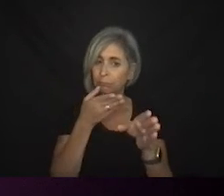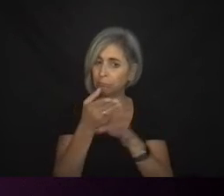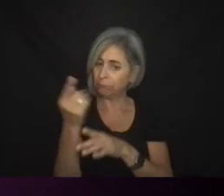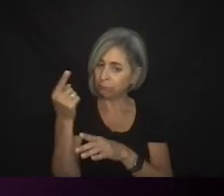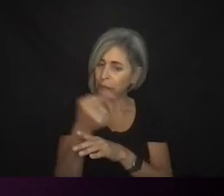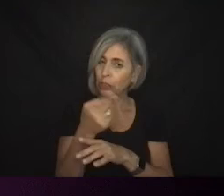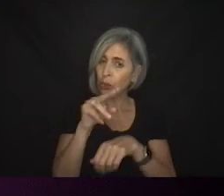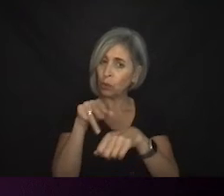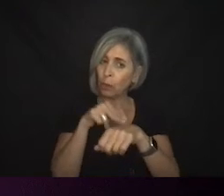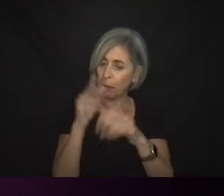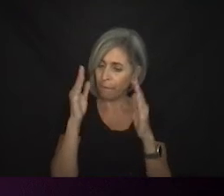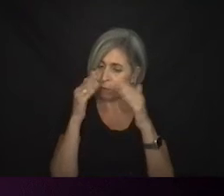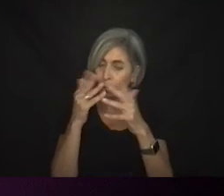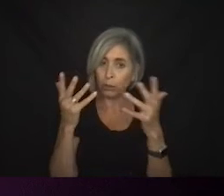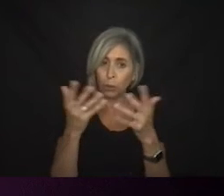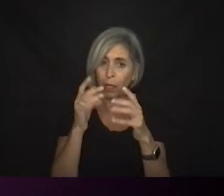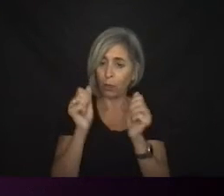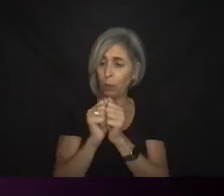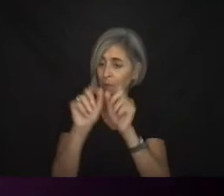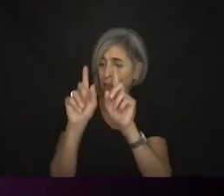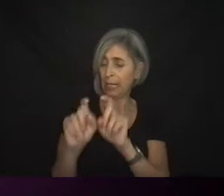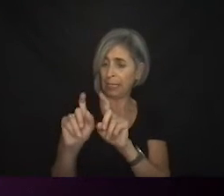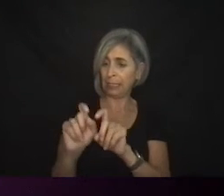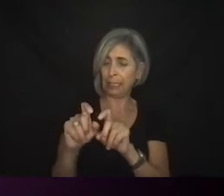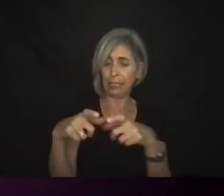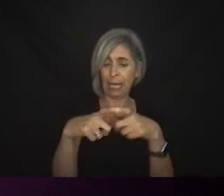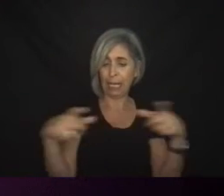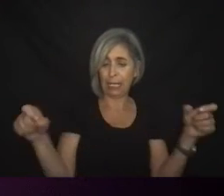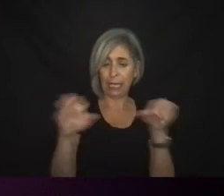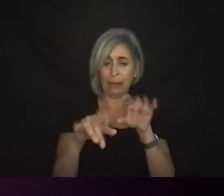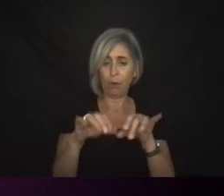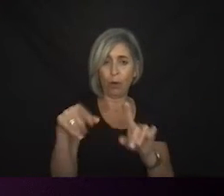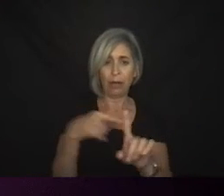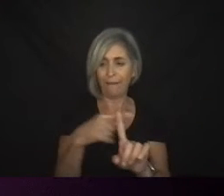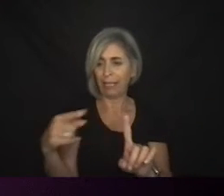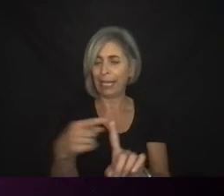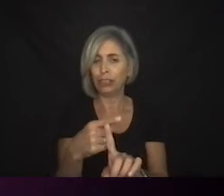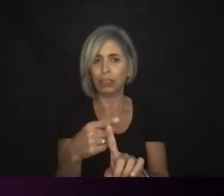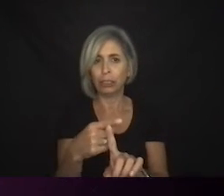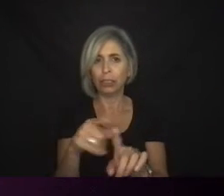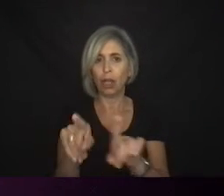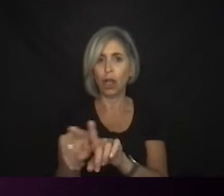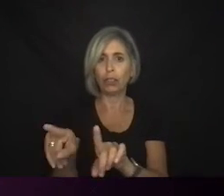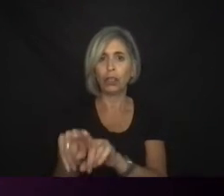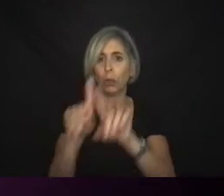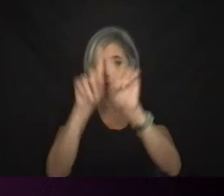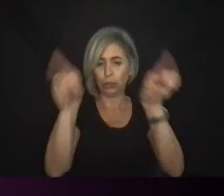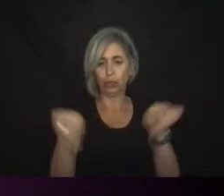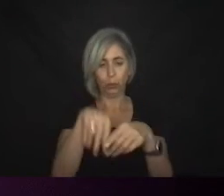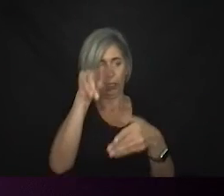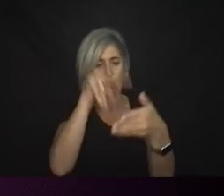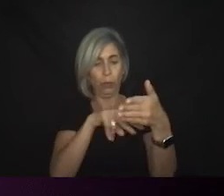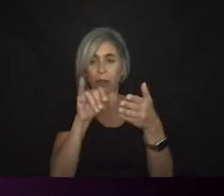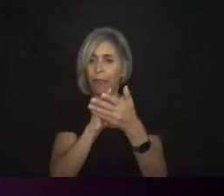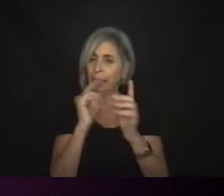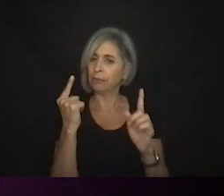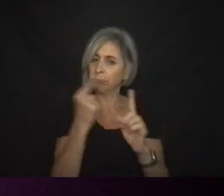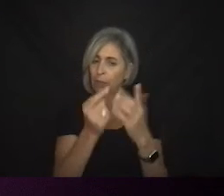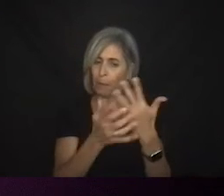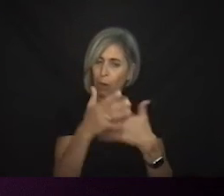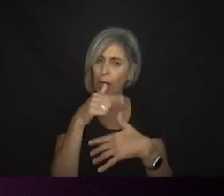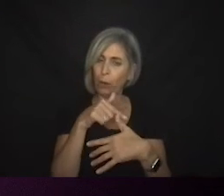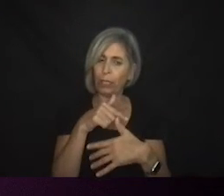you normally want to focus on when testing are keyboard navigation and screen readers. So when we look